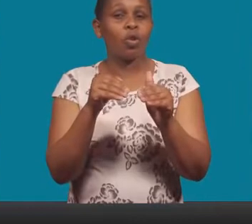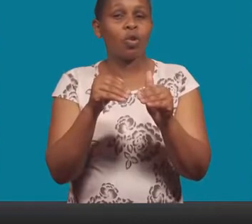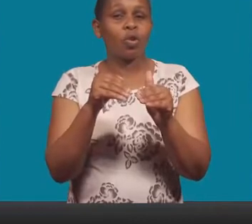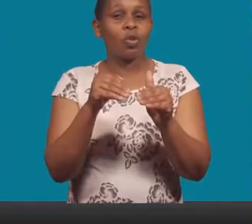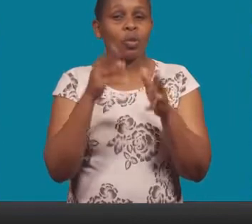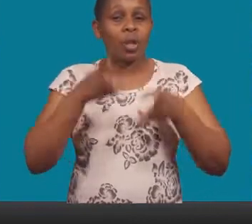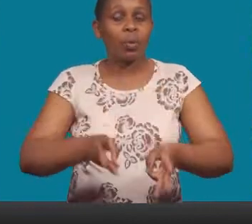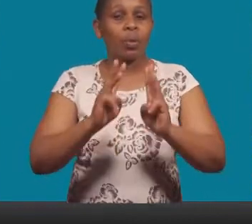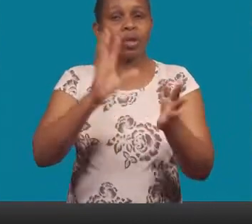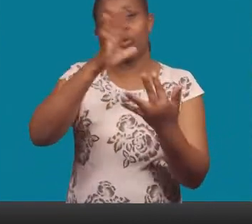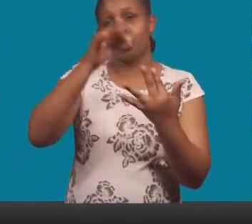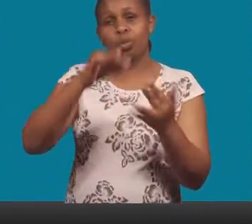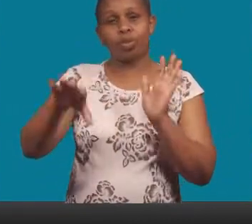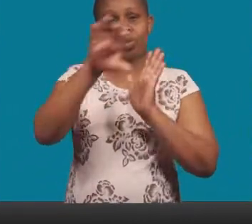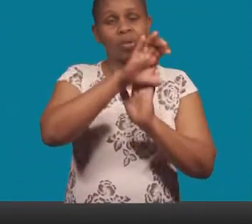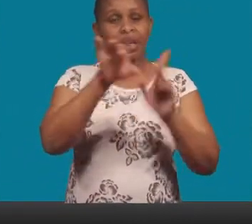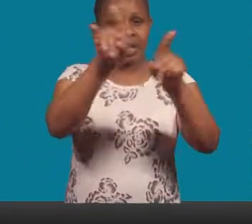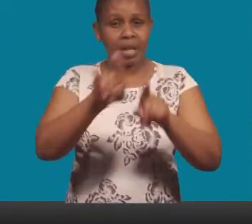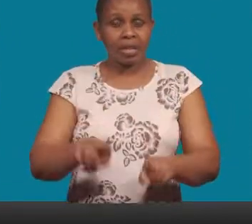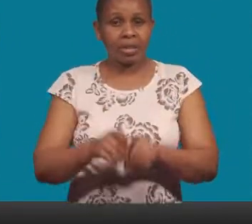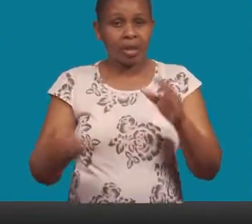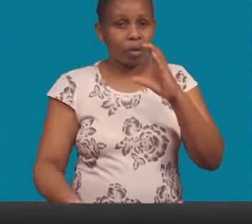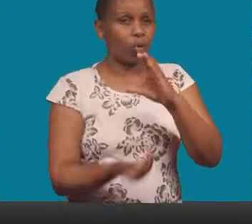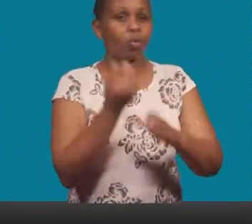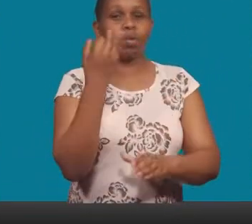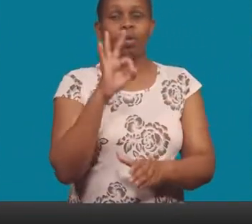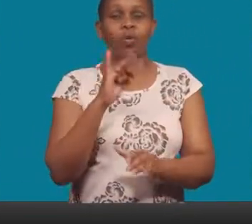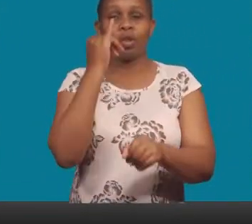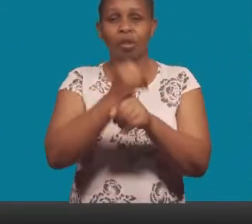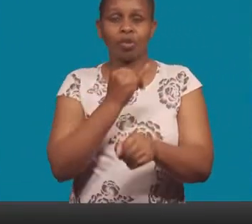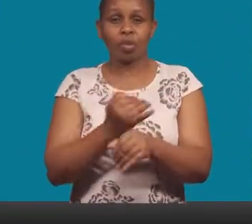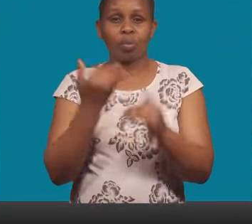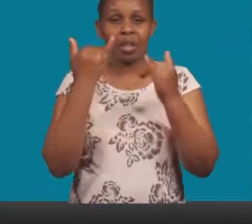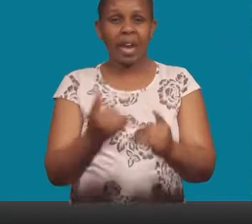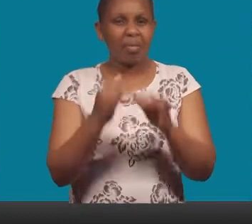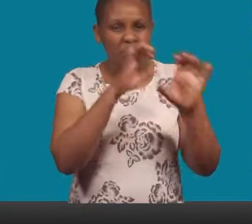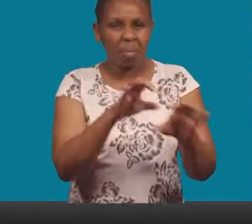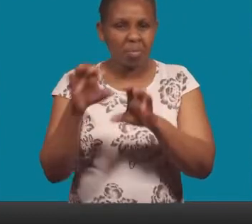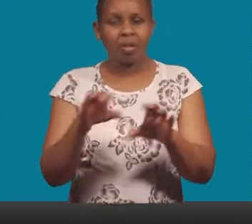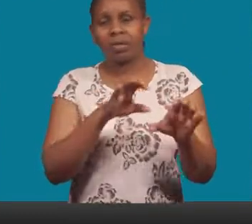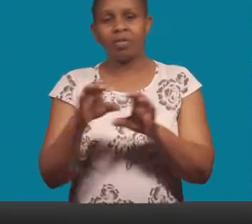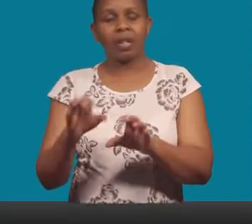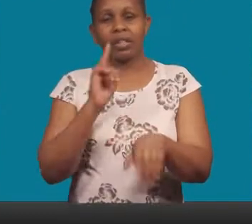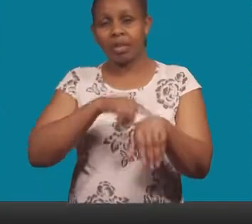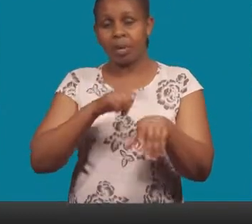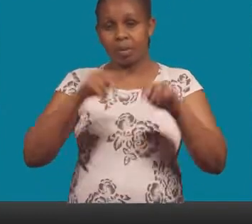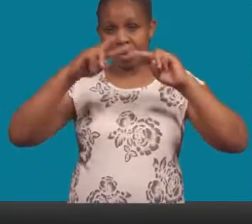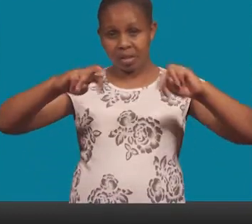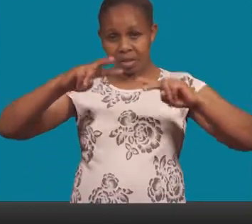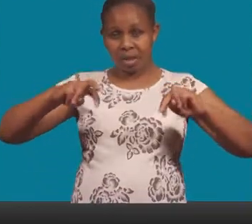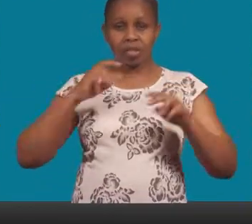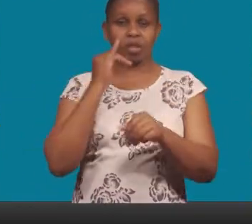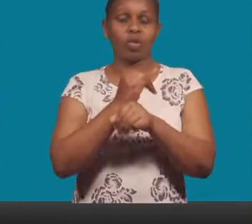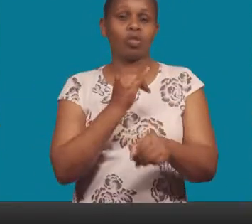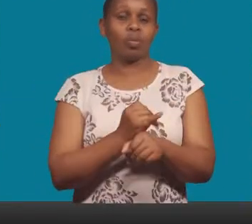ya kuchagua kozi hizi kama ukuaji wa ajira, ambapo kwa sasa wanaangaika wanapotafuta ajira. Failure to